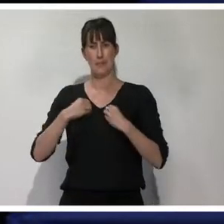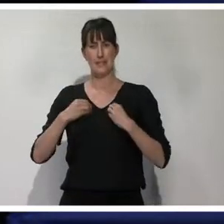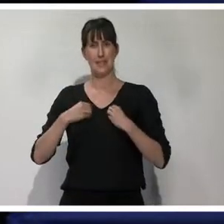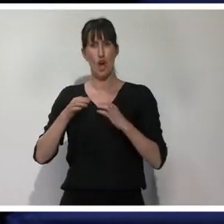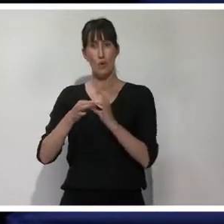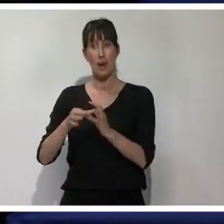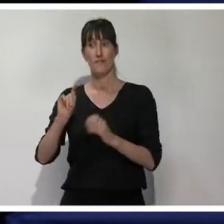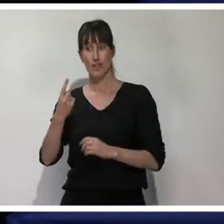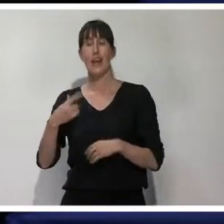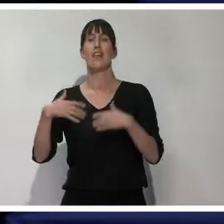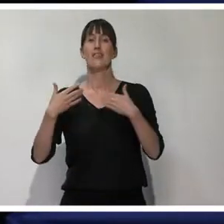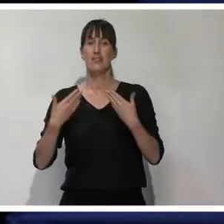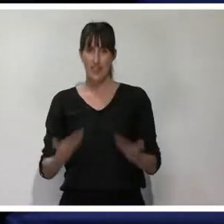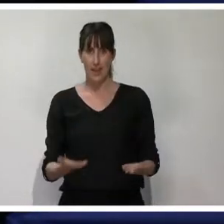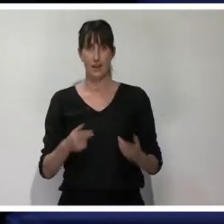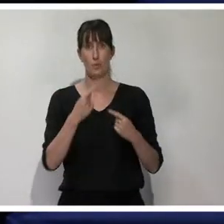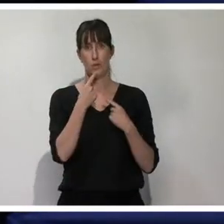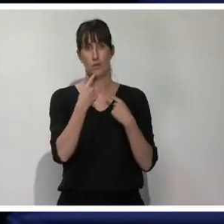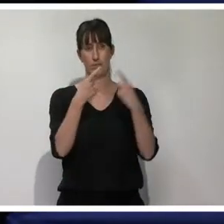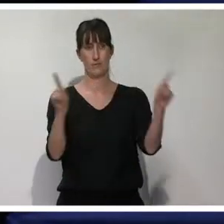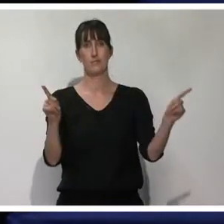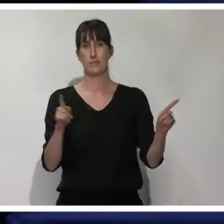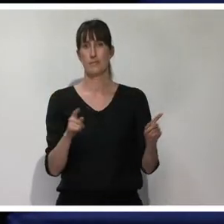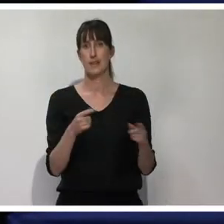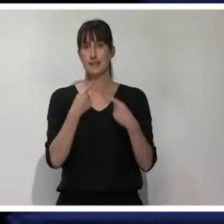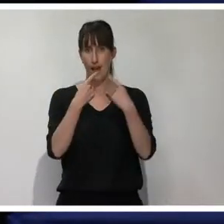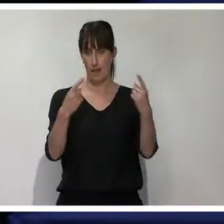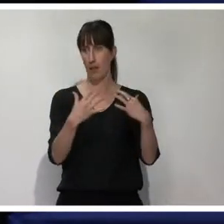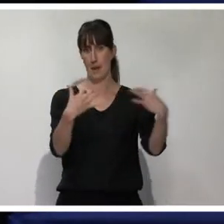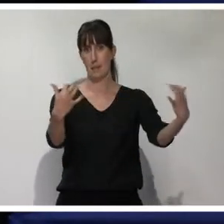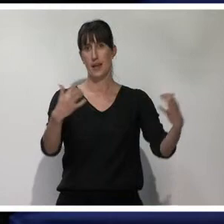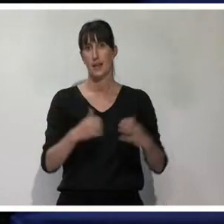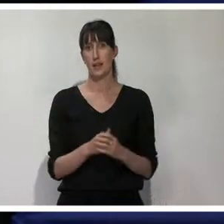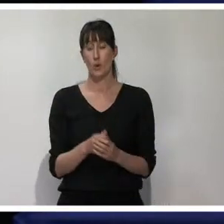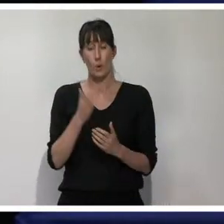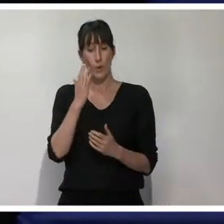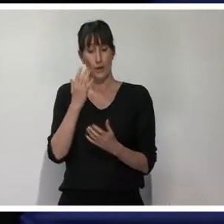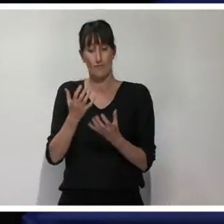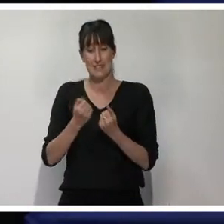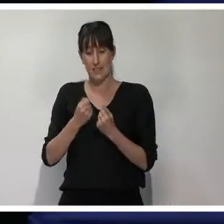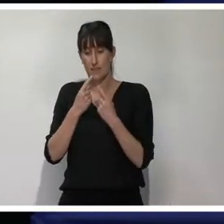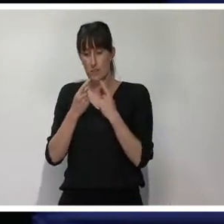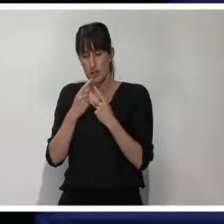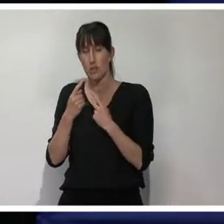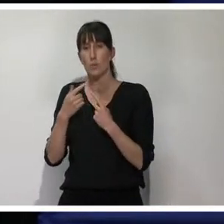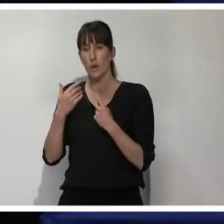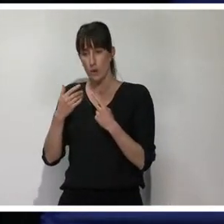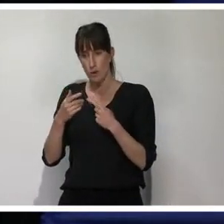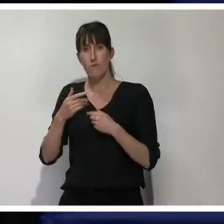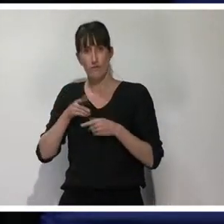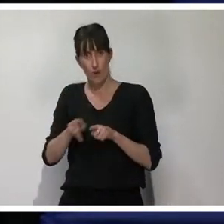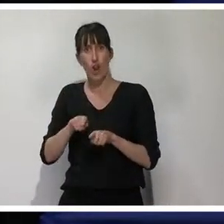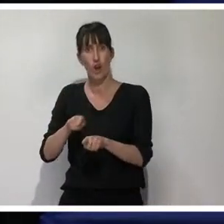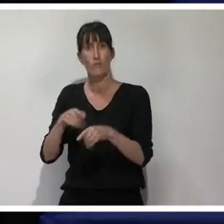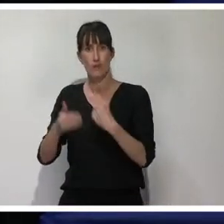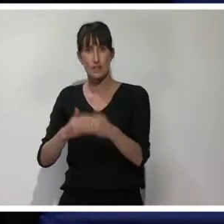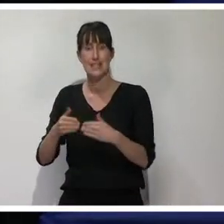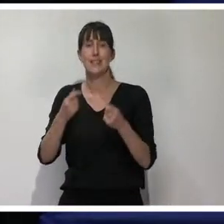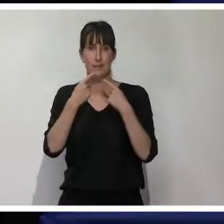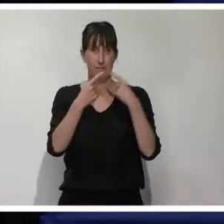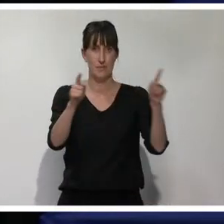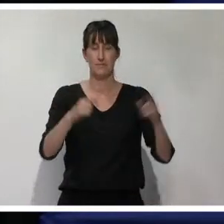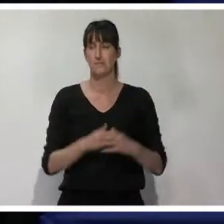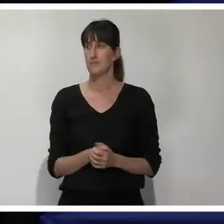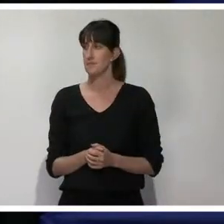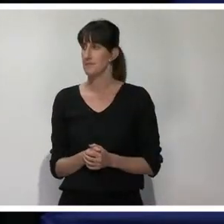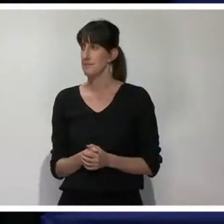public. And so we will continue to make that information available as it comes through. From a public perspective, when we talk about, the speed